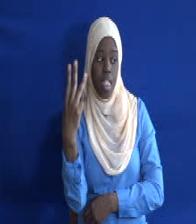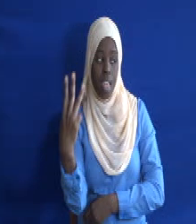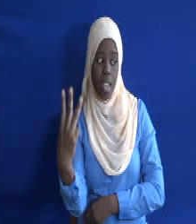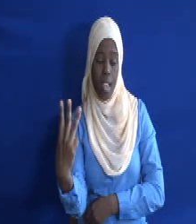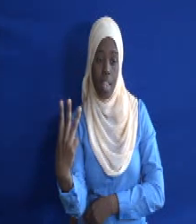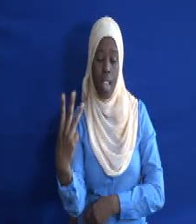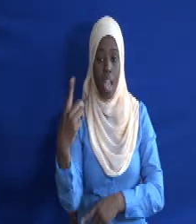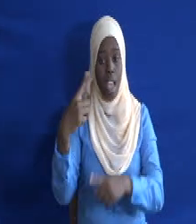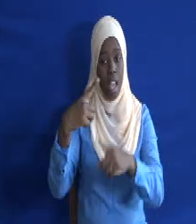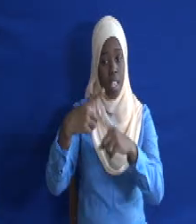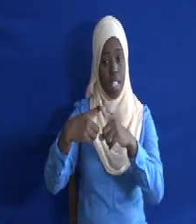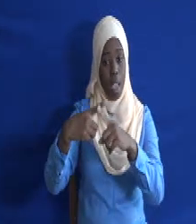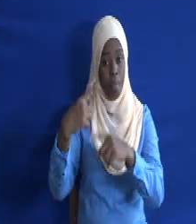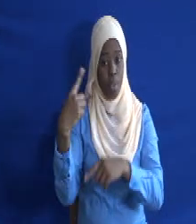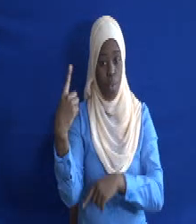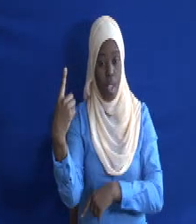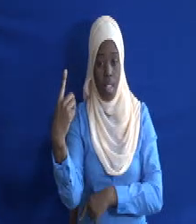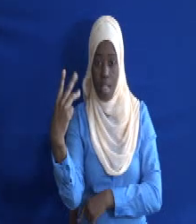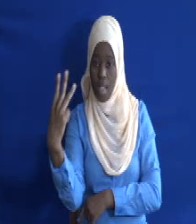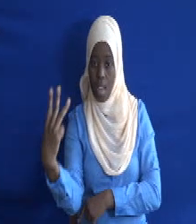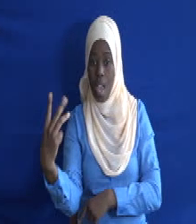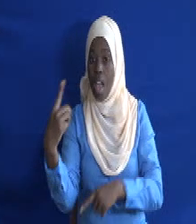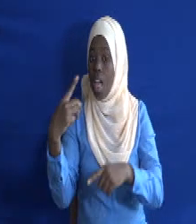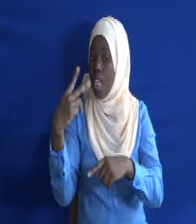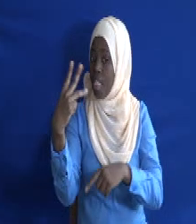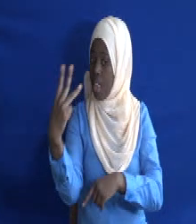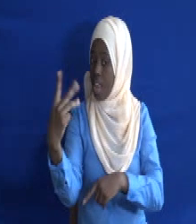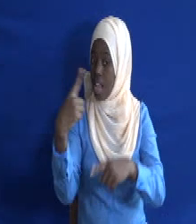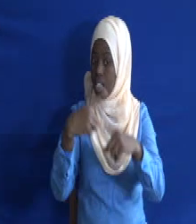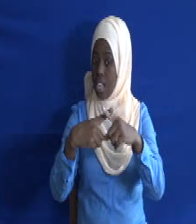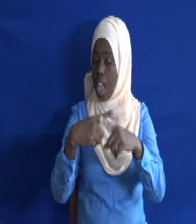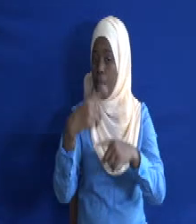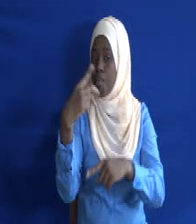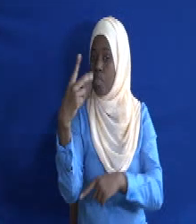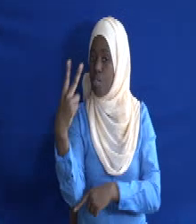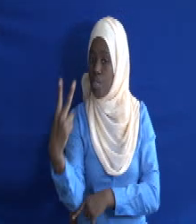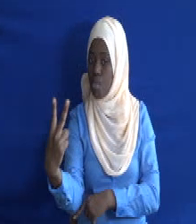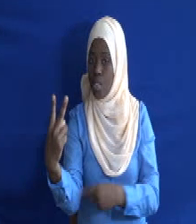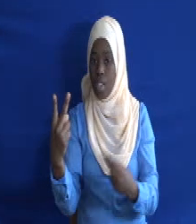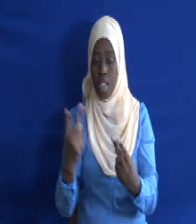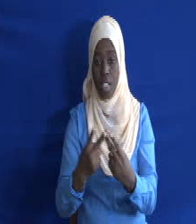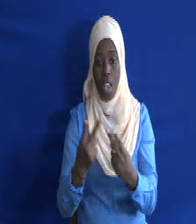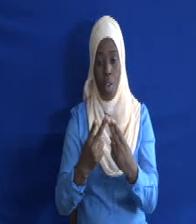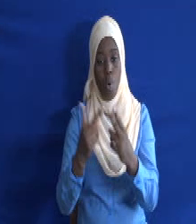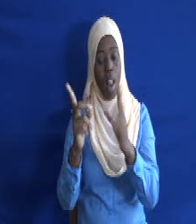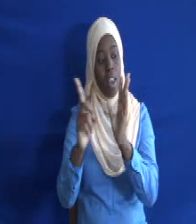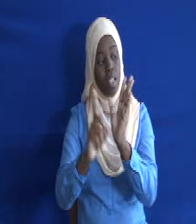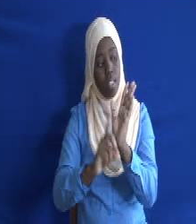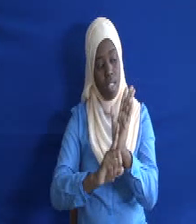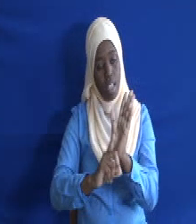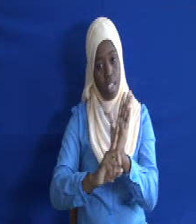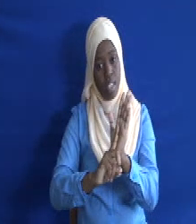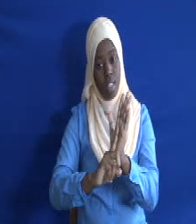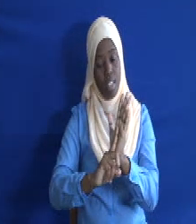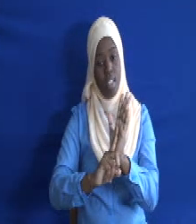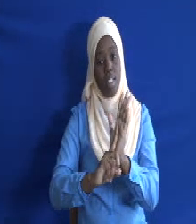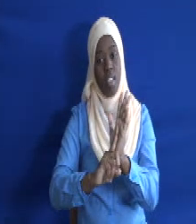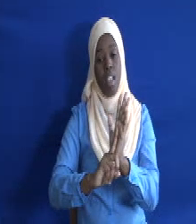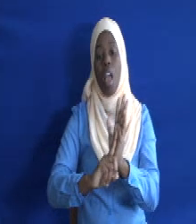means 3 times 1. 3 times 2? 6. Very good. Then 3 times